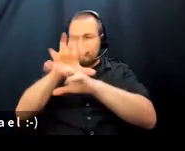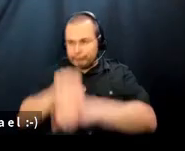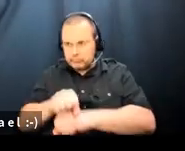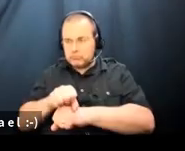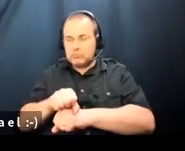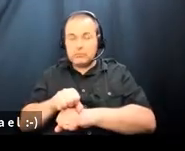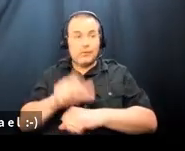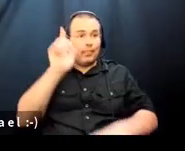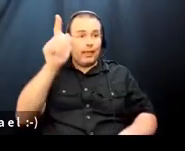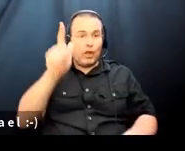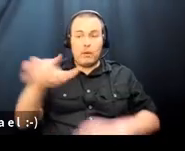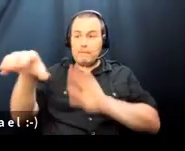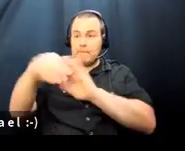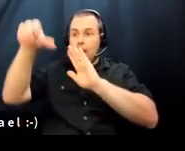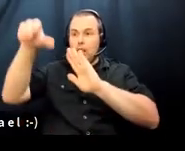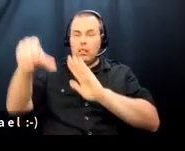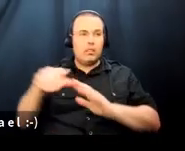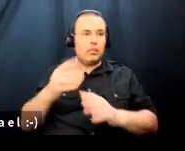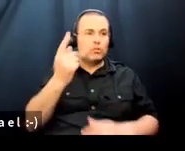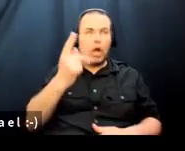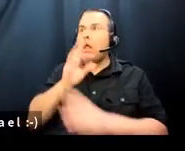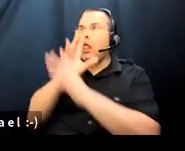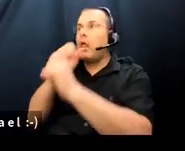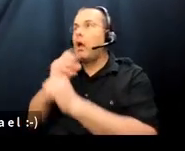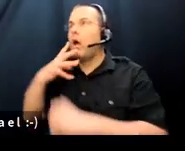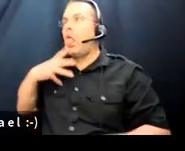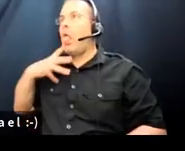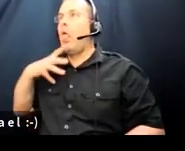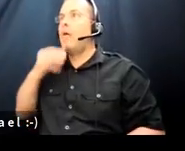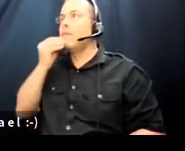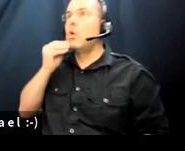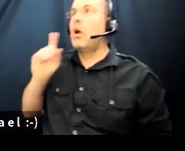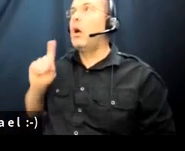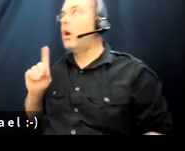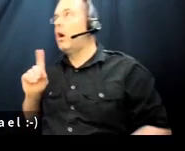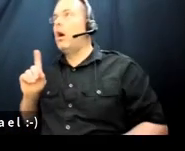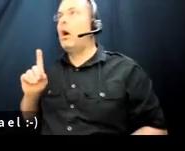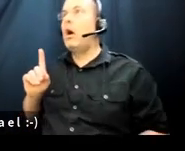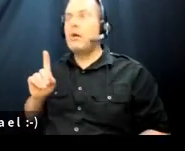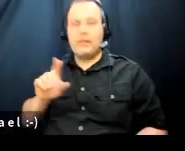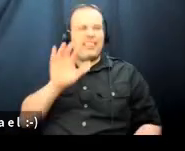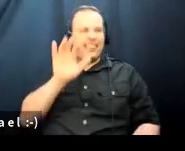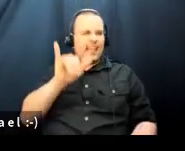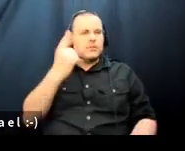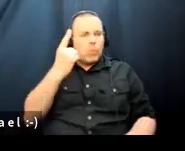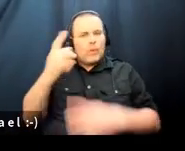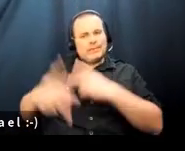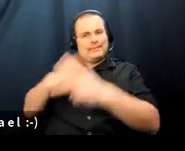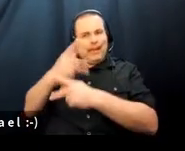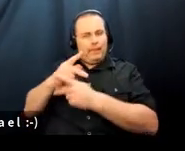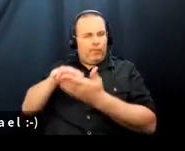That type of learning is one type of learning. It's learning by association.